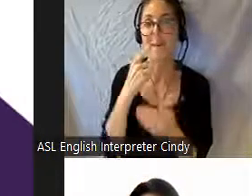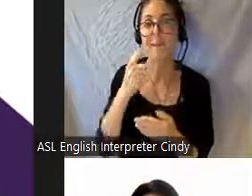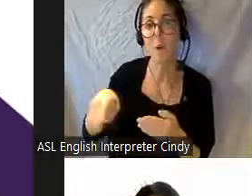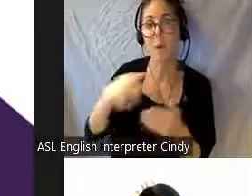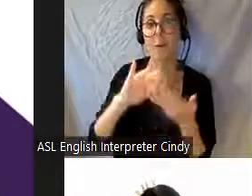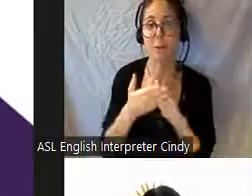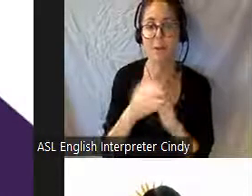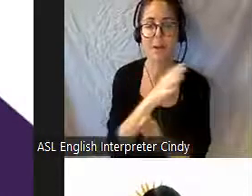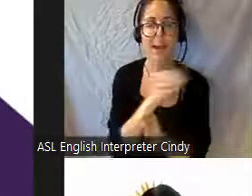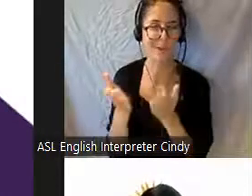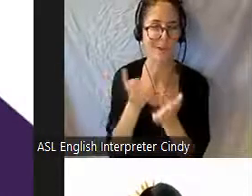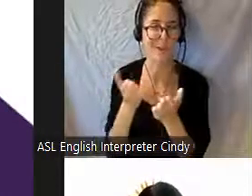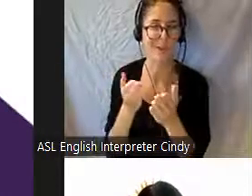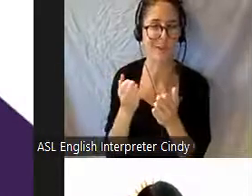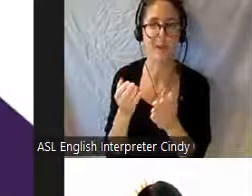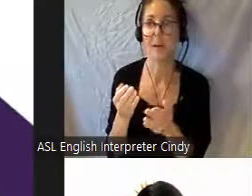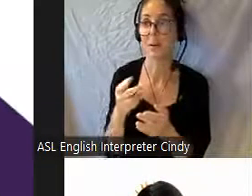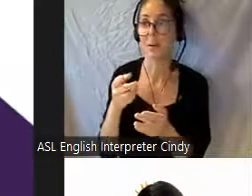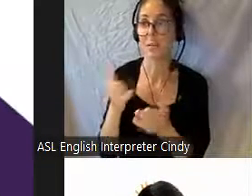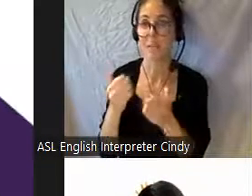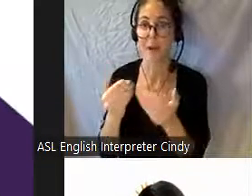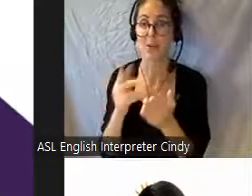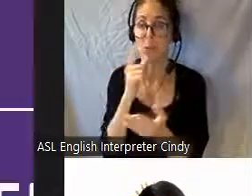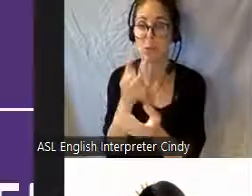service providers who are supporting seniors.